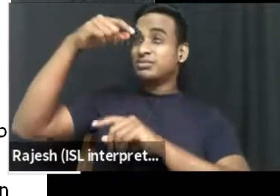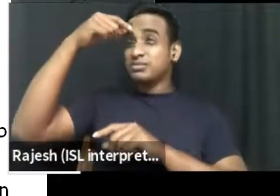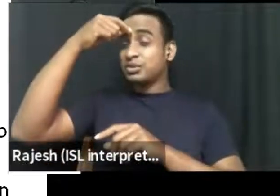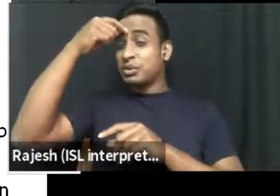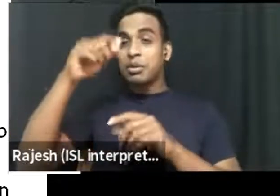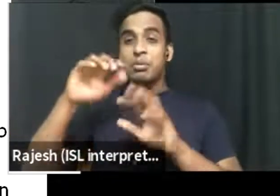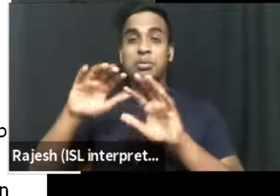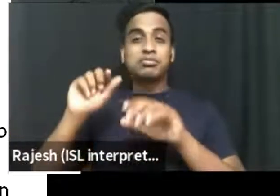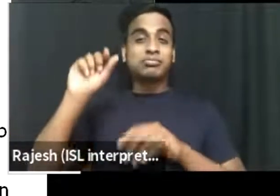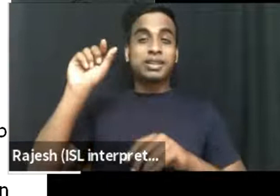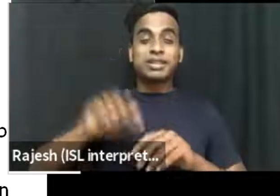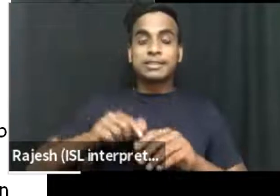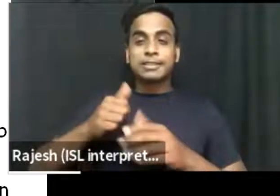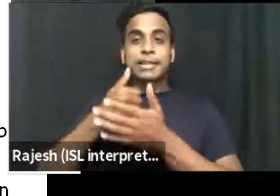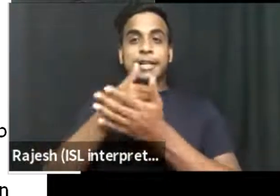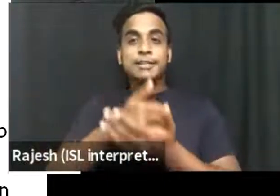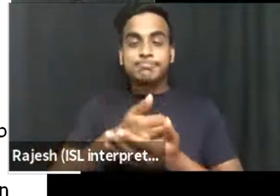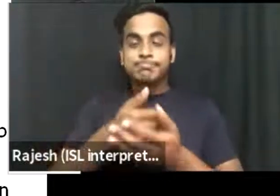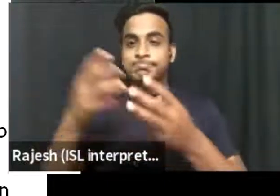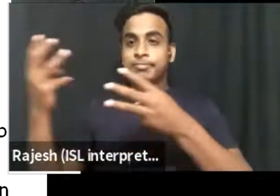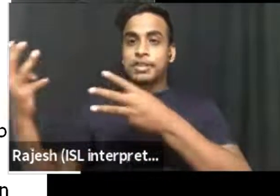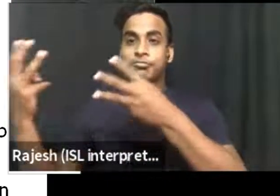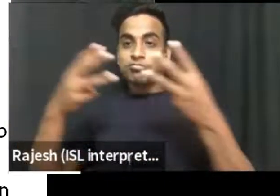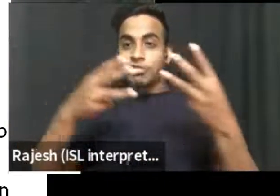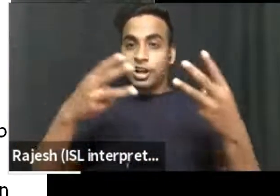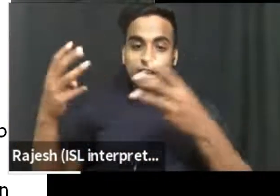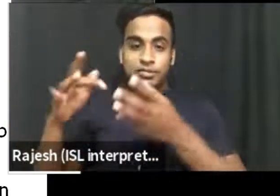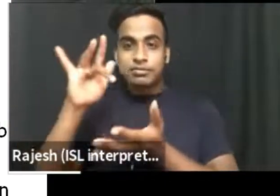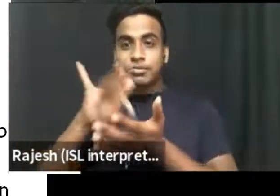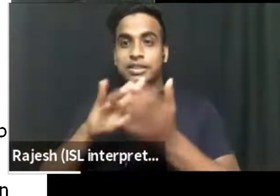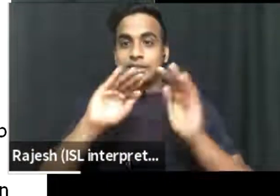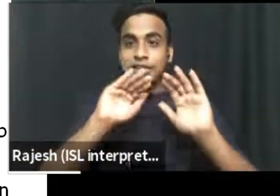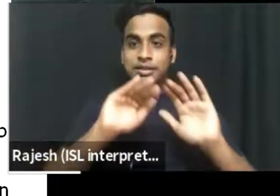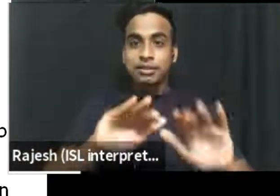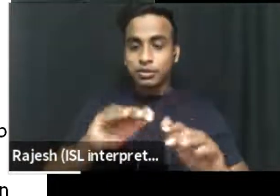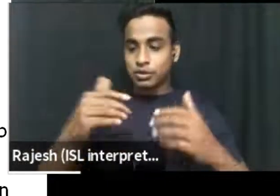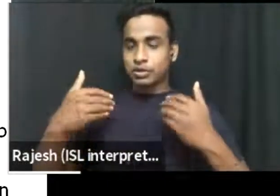in war-zone areas, integration again of primary health care with